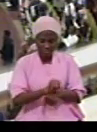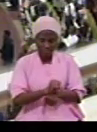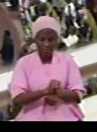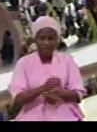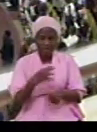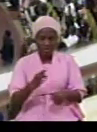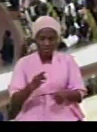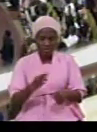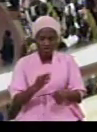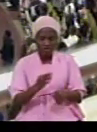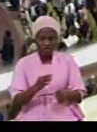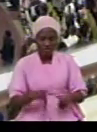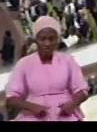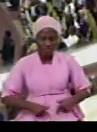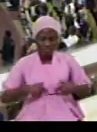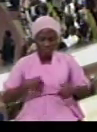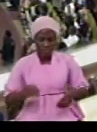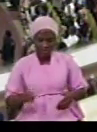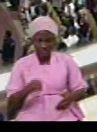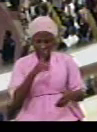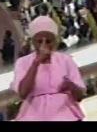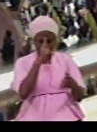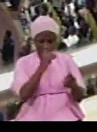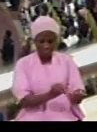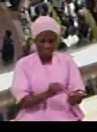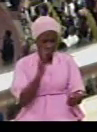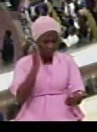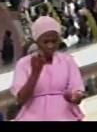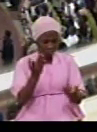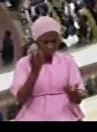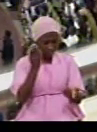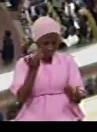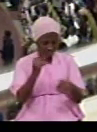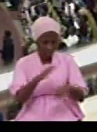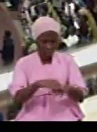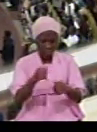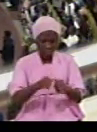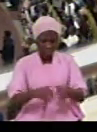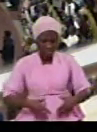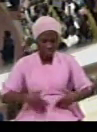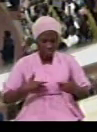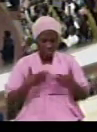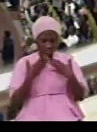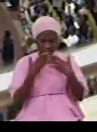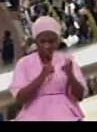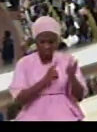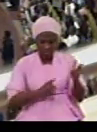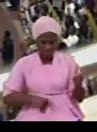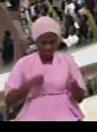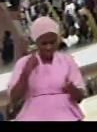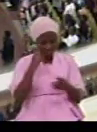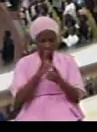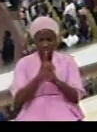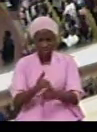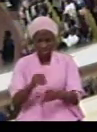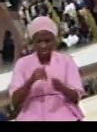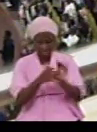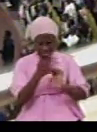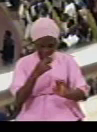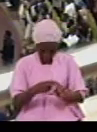life. Thank you, Lord, for the answer. In Jesus' name we pray.